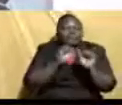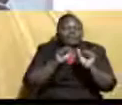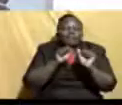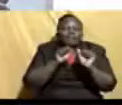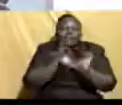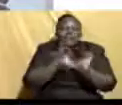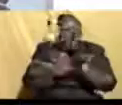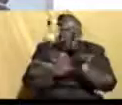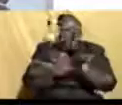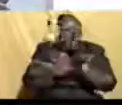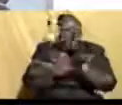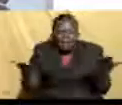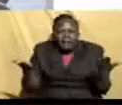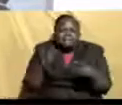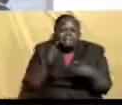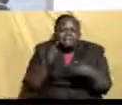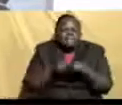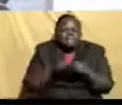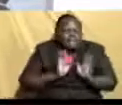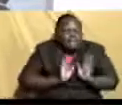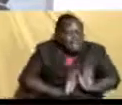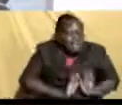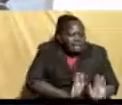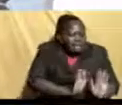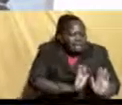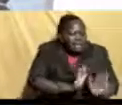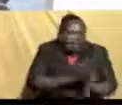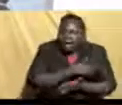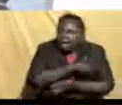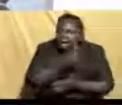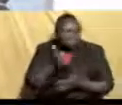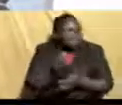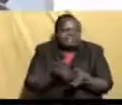amend and let be what they want to let be.